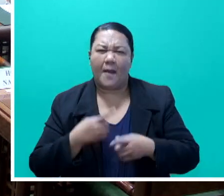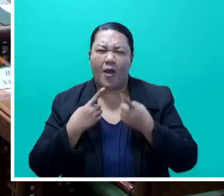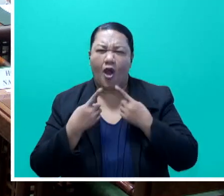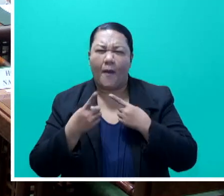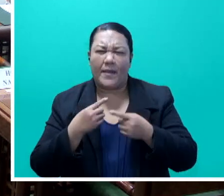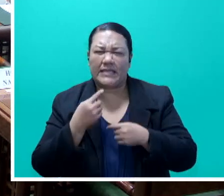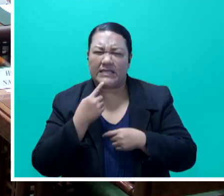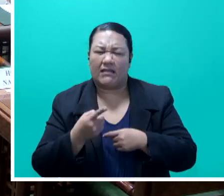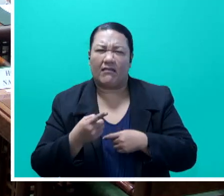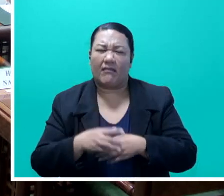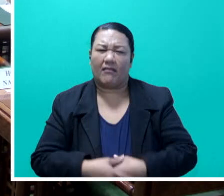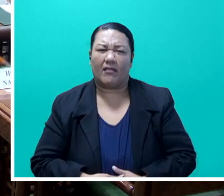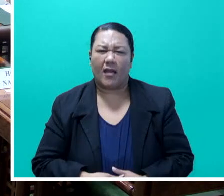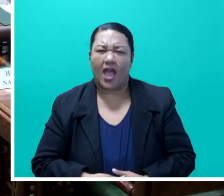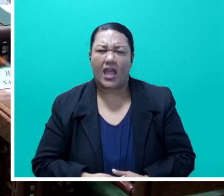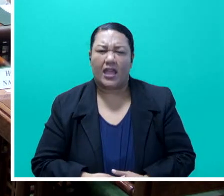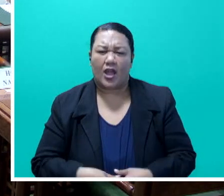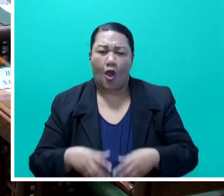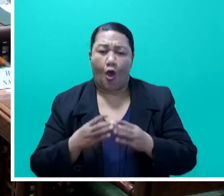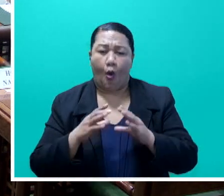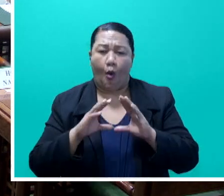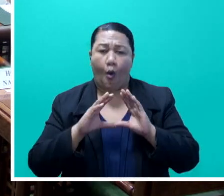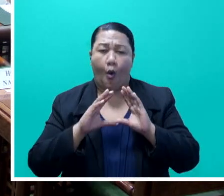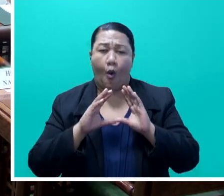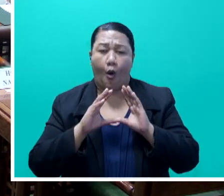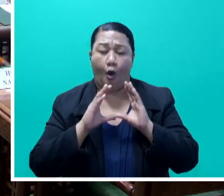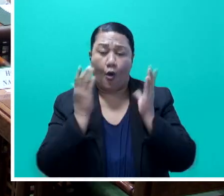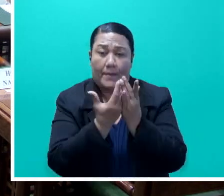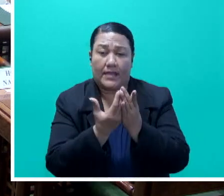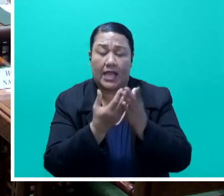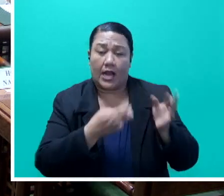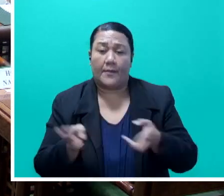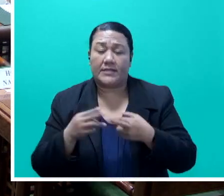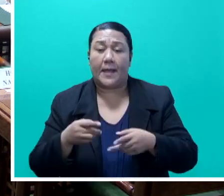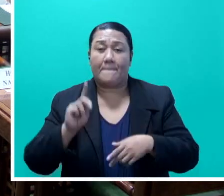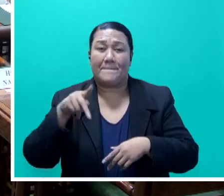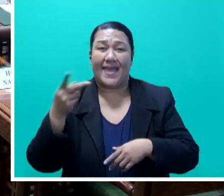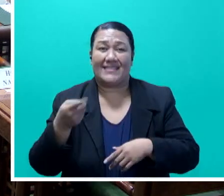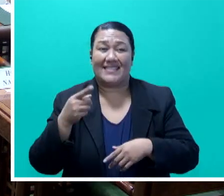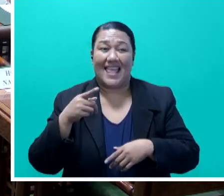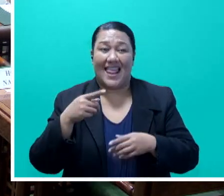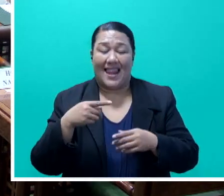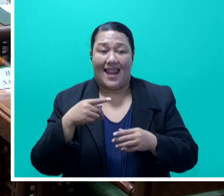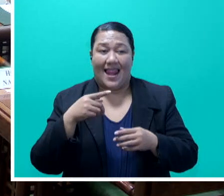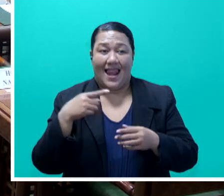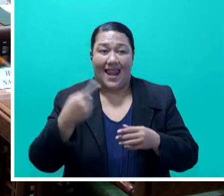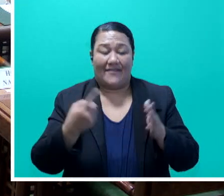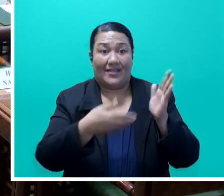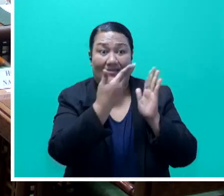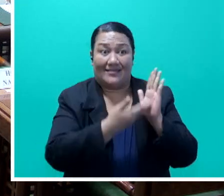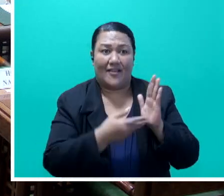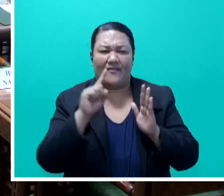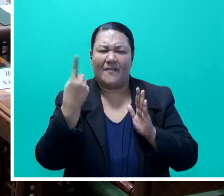sir, in the committee's recommendations on page 11, sir, there's one of the first recommendation is